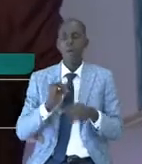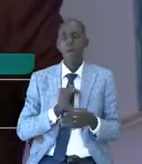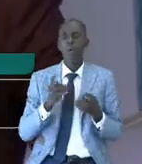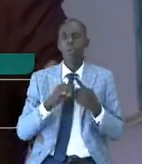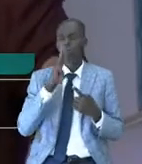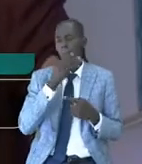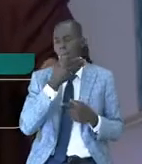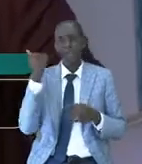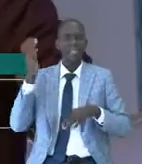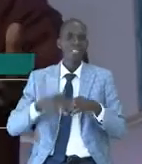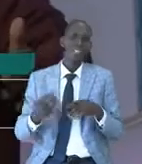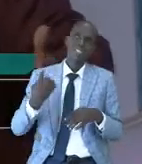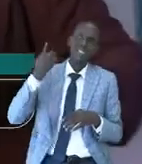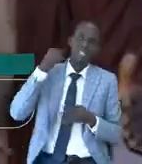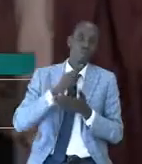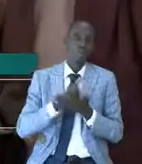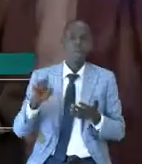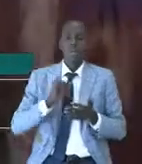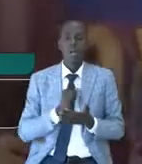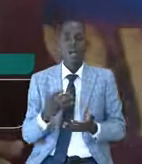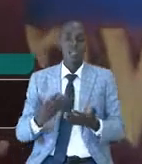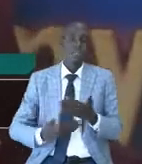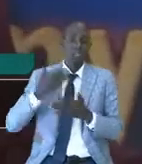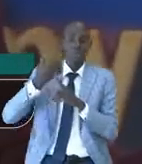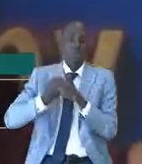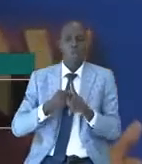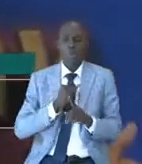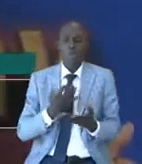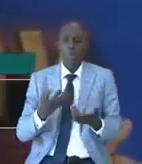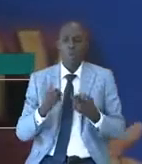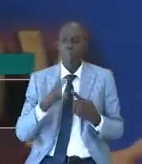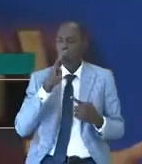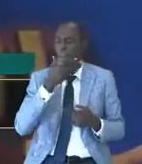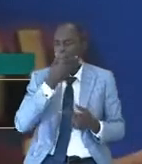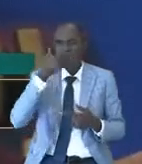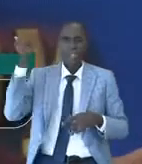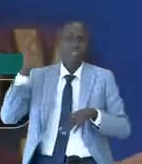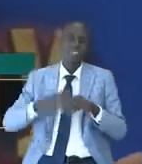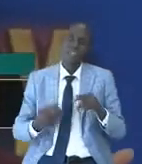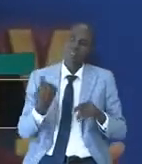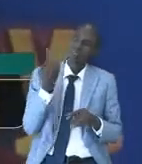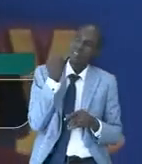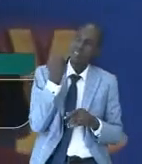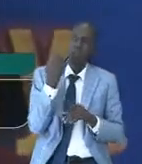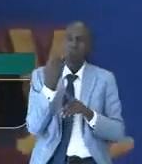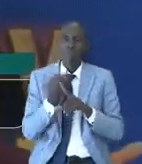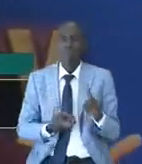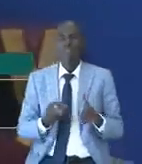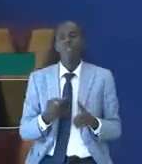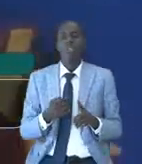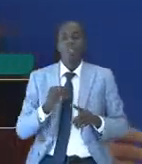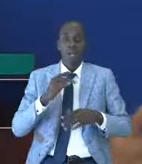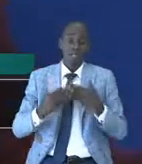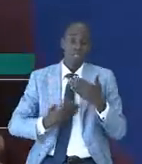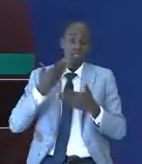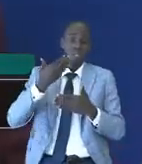I was the earlier week. And the next month comes, I want to be better than what I was the other month.